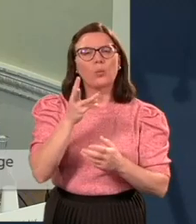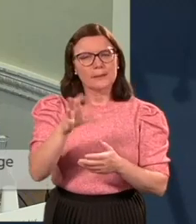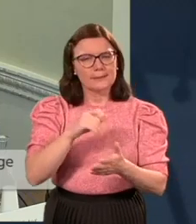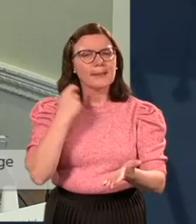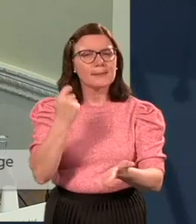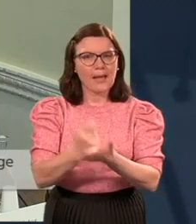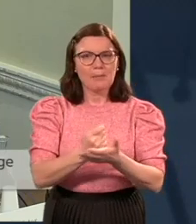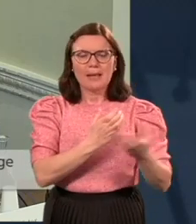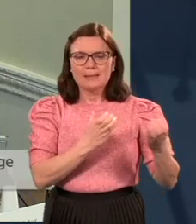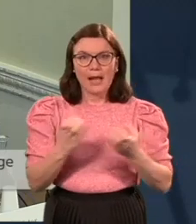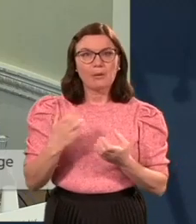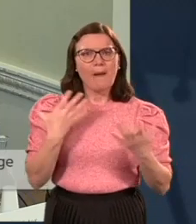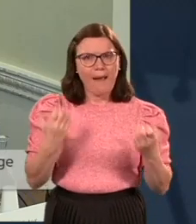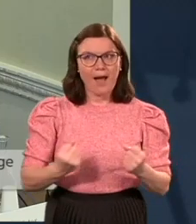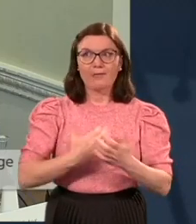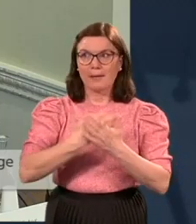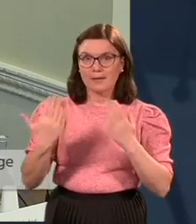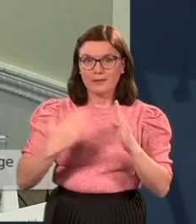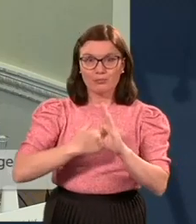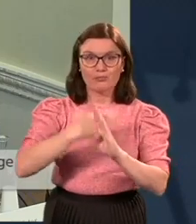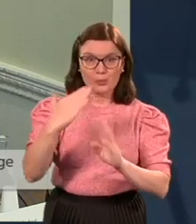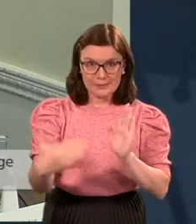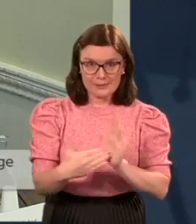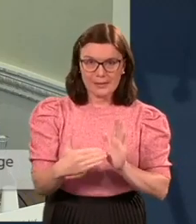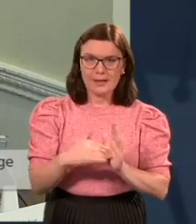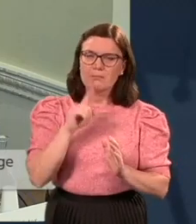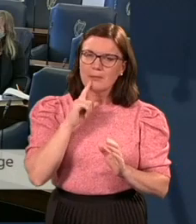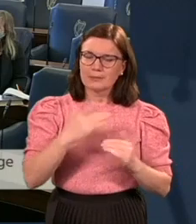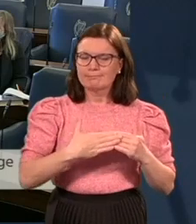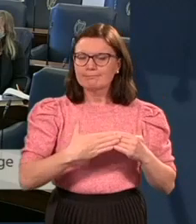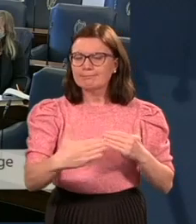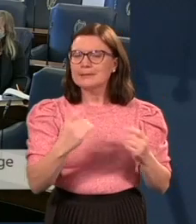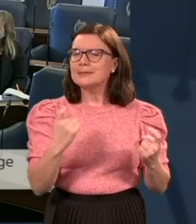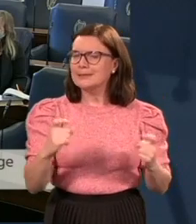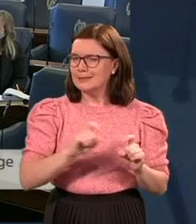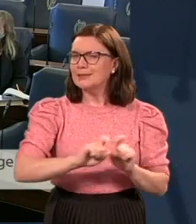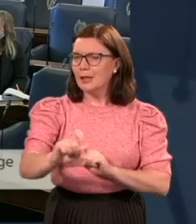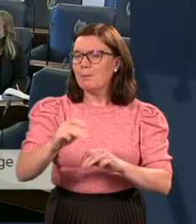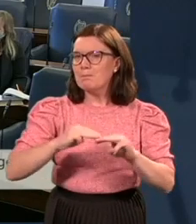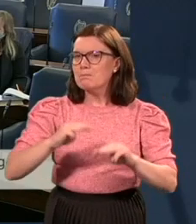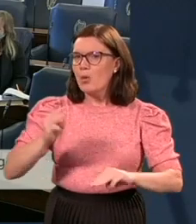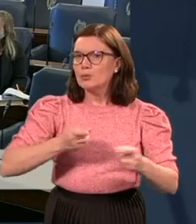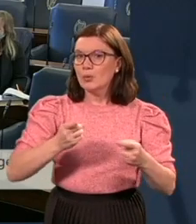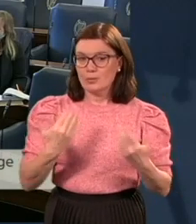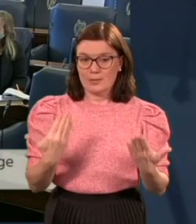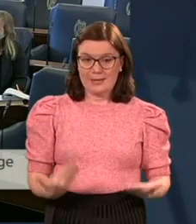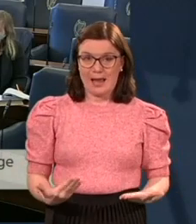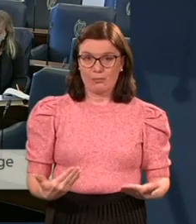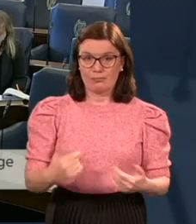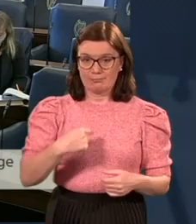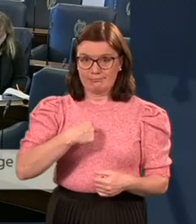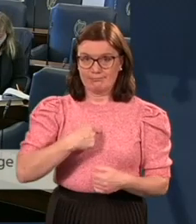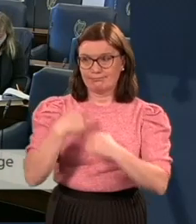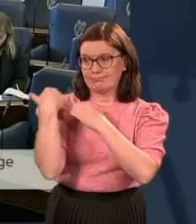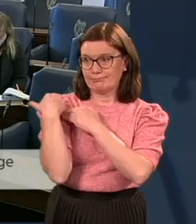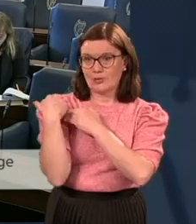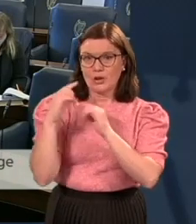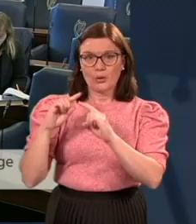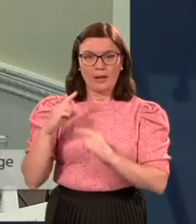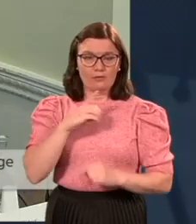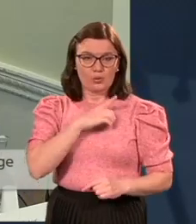made, but I do recognise that there is more to be done. As the person now charged with the duties of the Minister